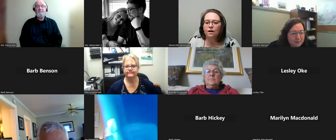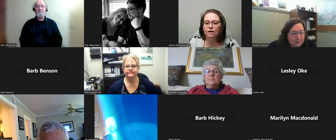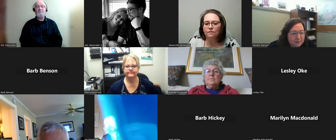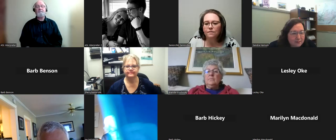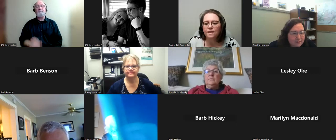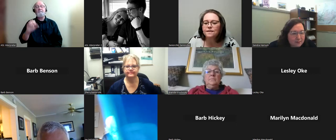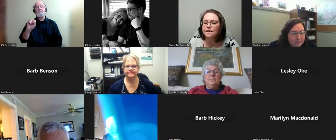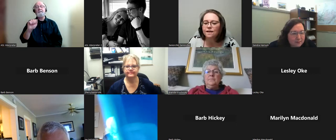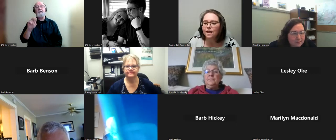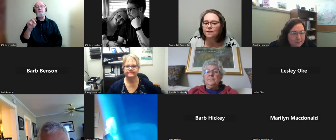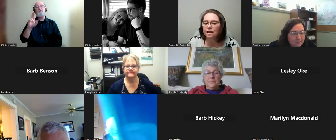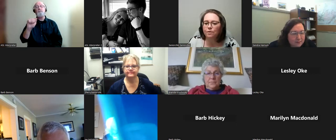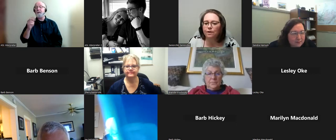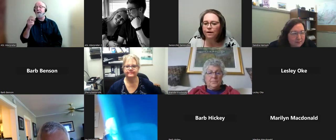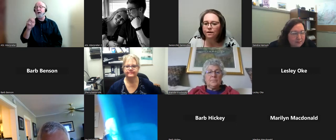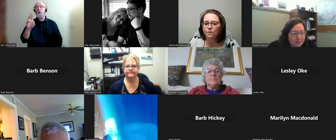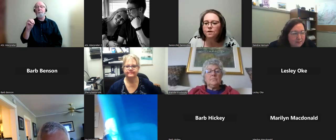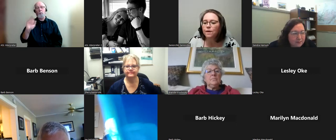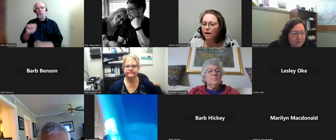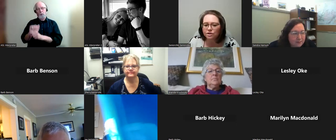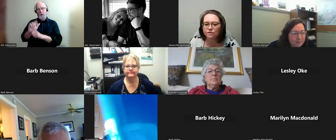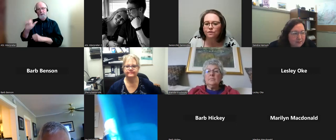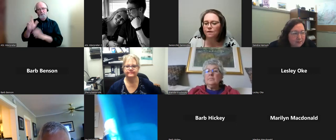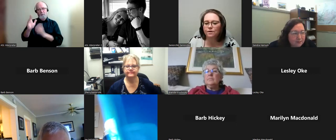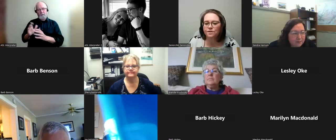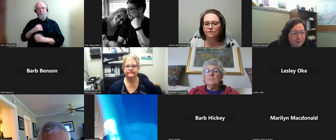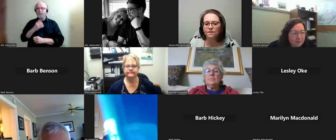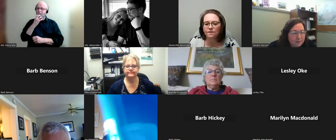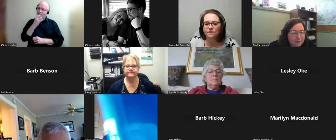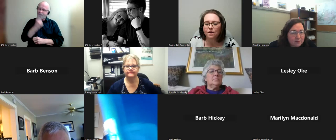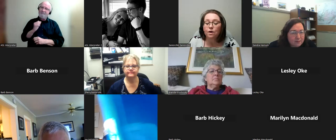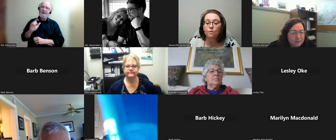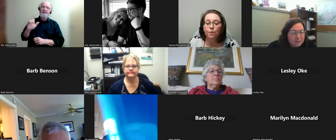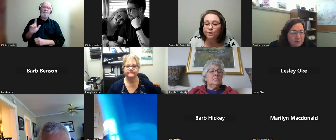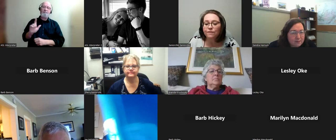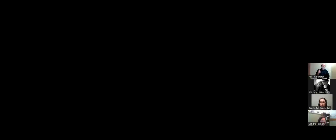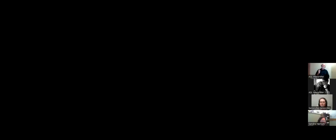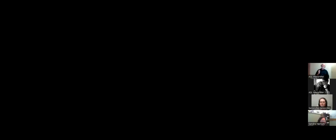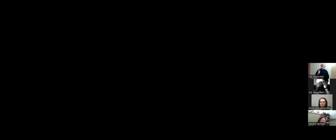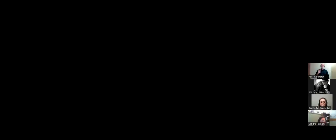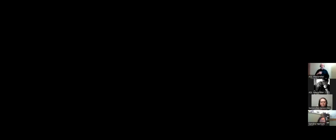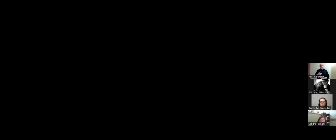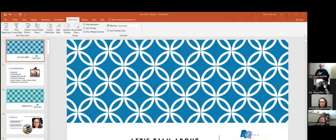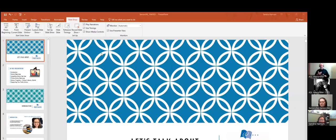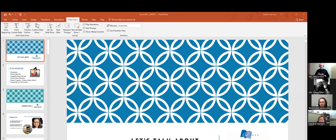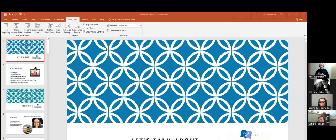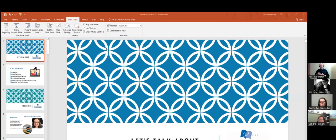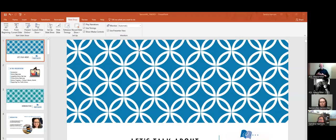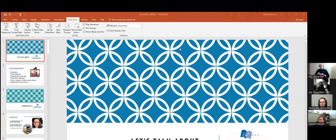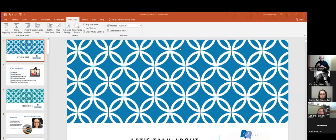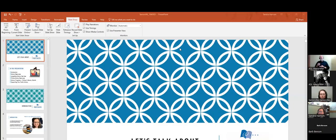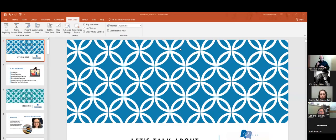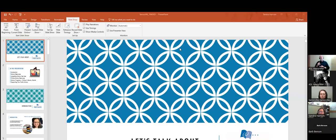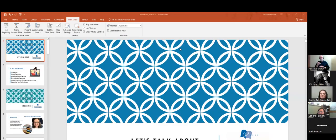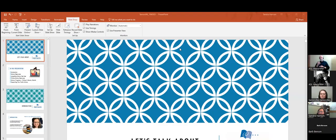Sandra Harnum is a dedicated librarian with a passion for library services. Born and raised in the picturesque town of